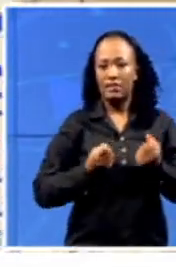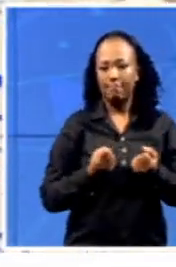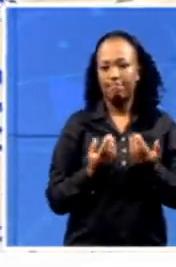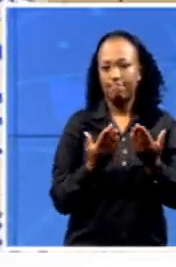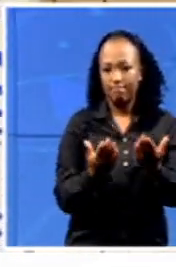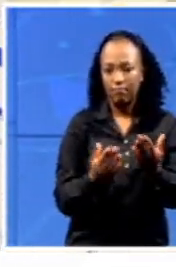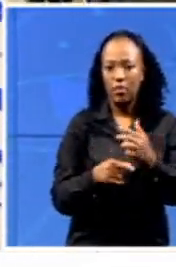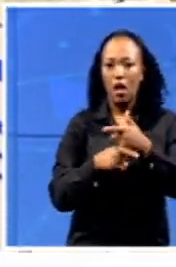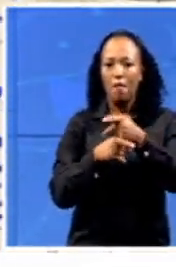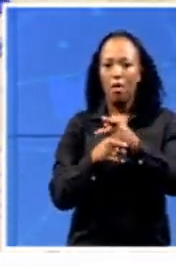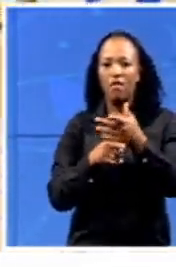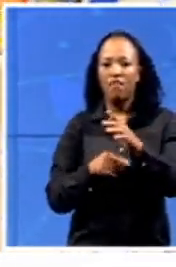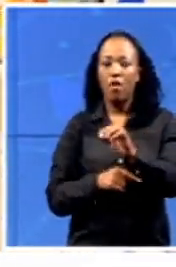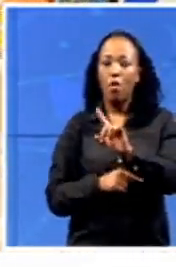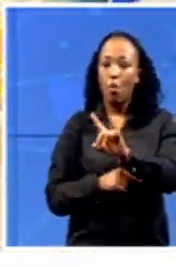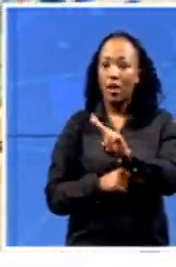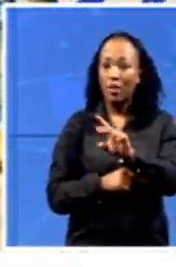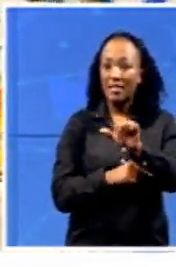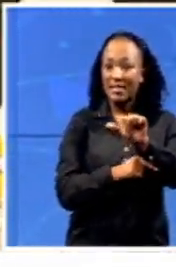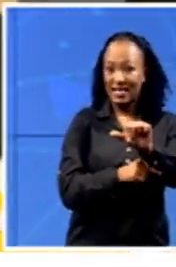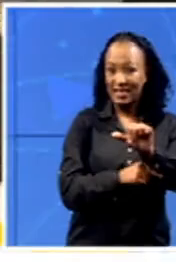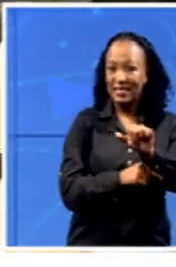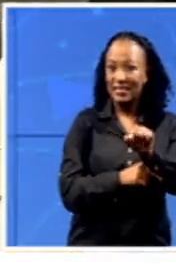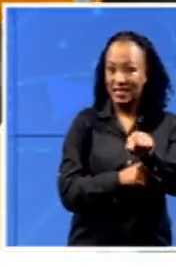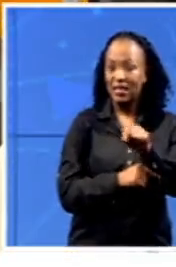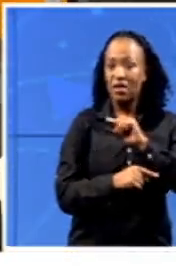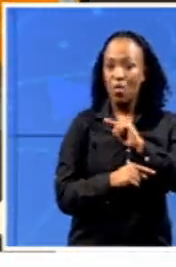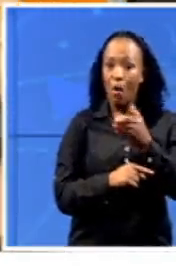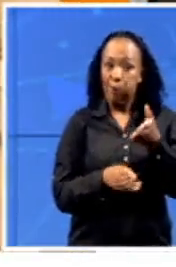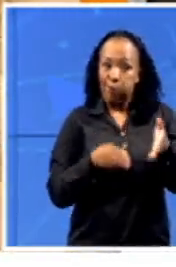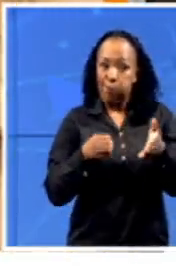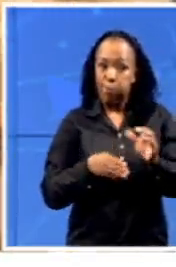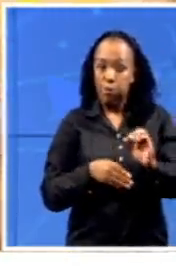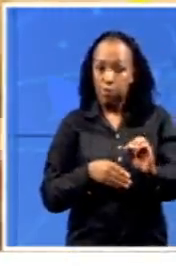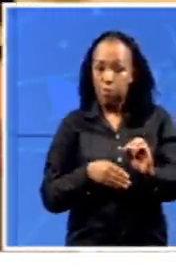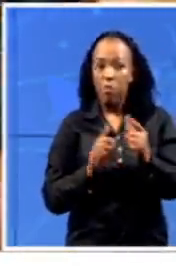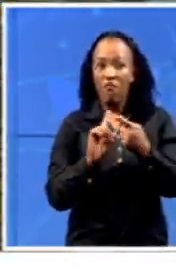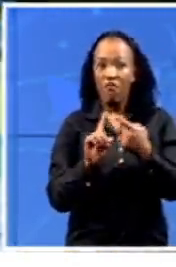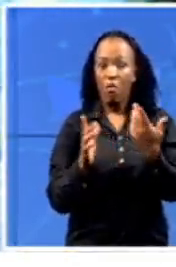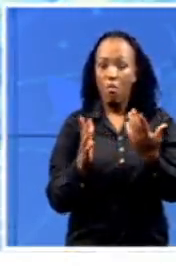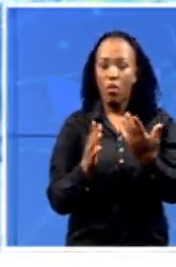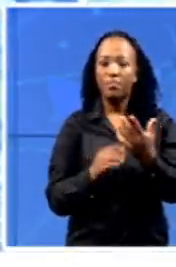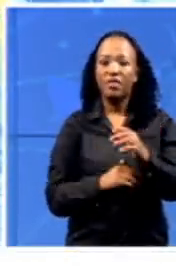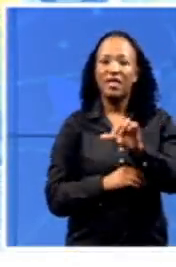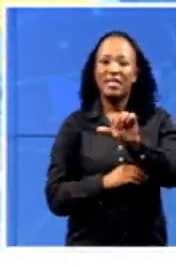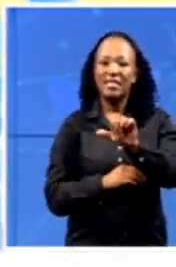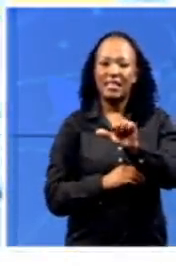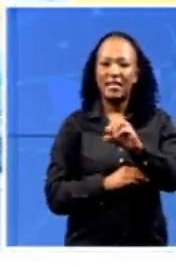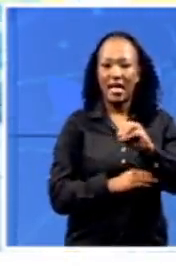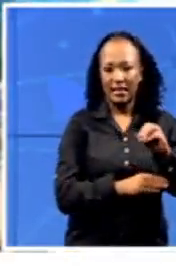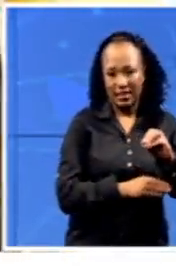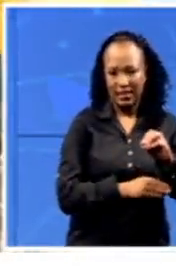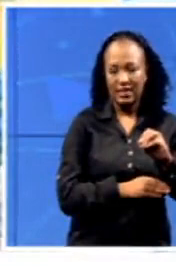and products, of which we are told there are 126 of them, with coming from more than 600